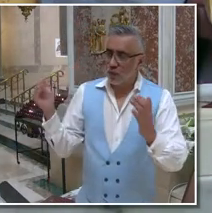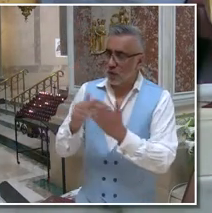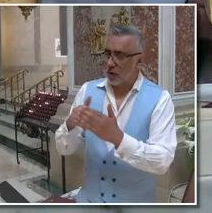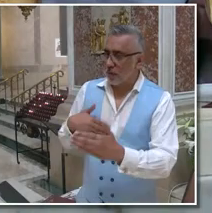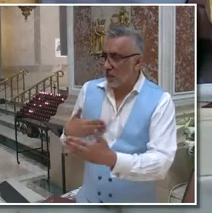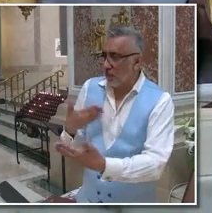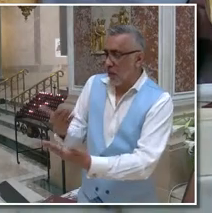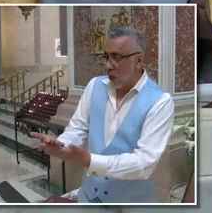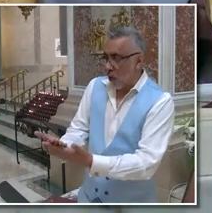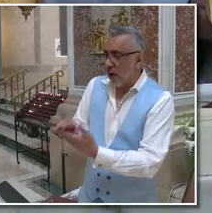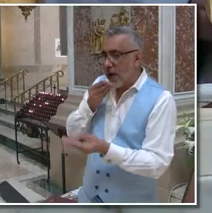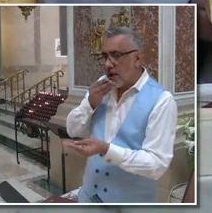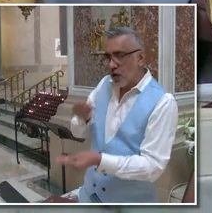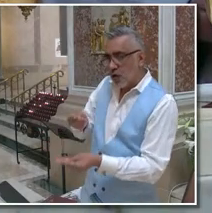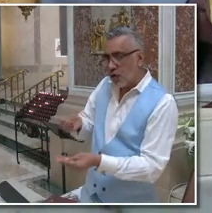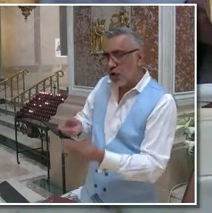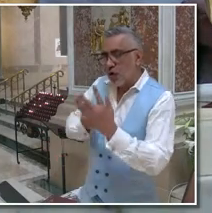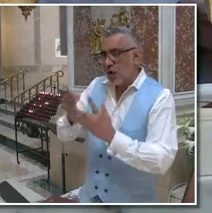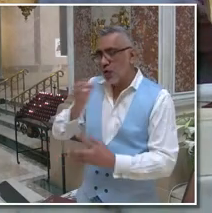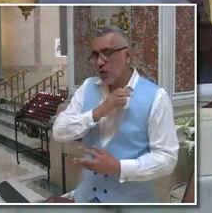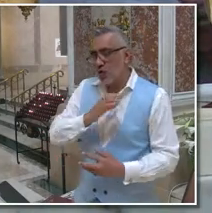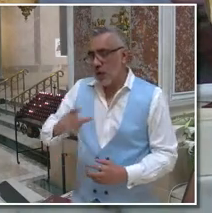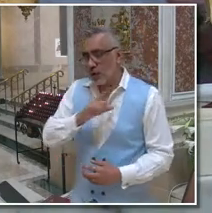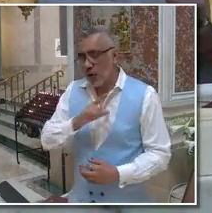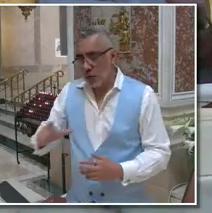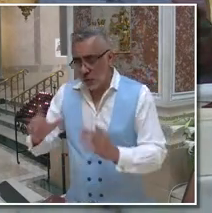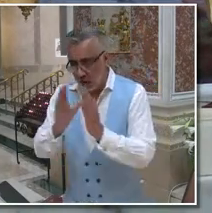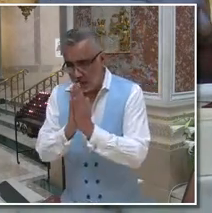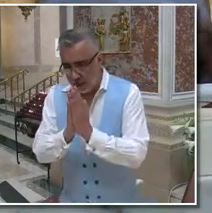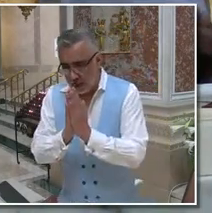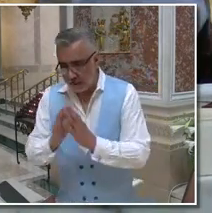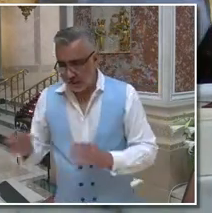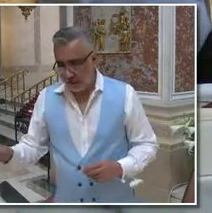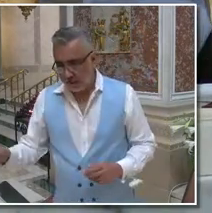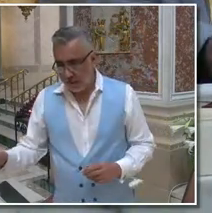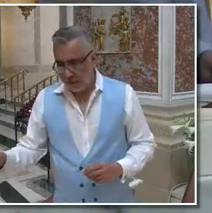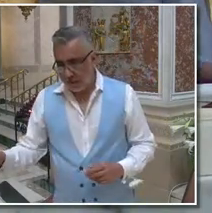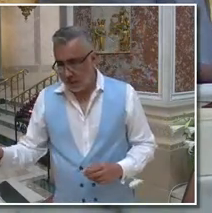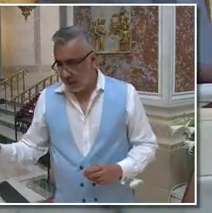reborn and nourished. Through Christ our Lord.